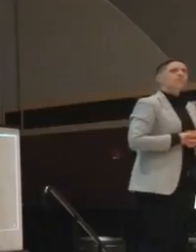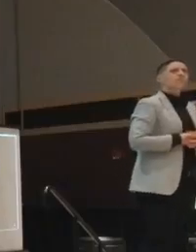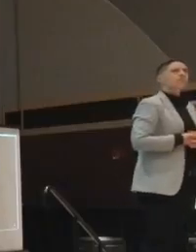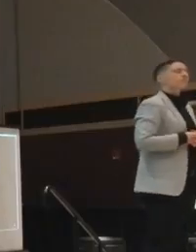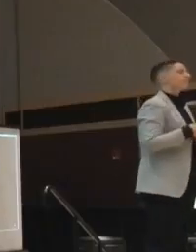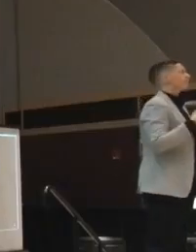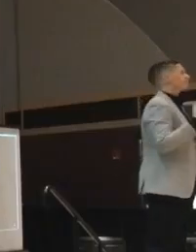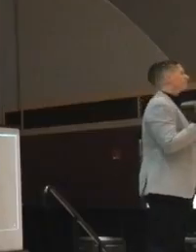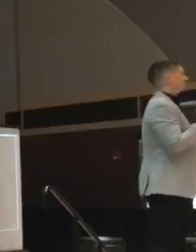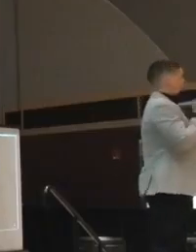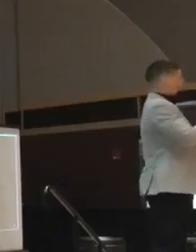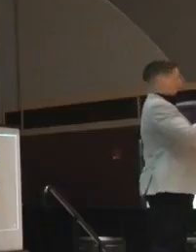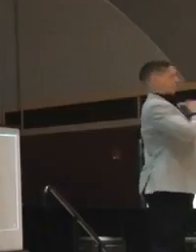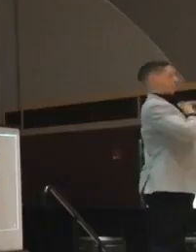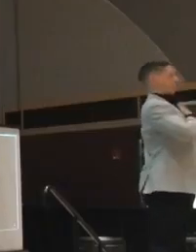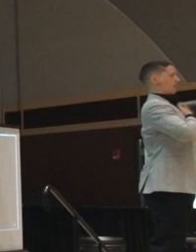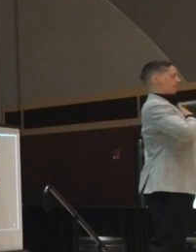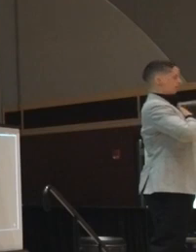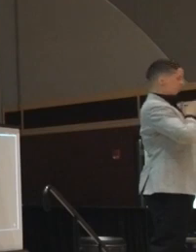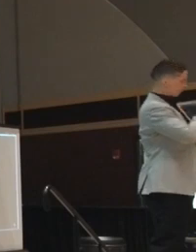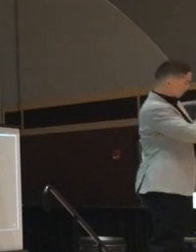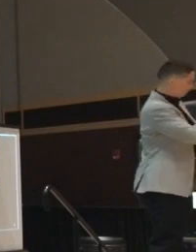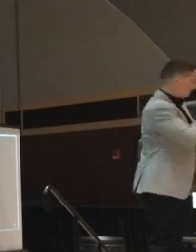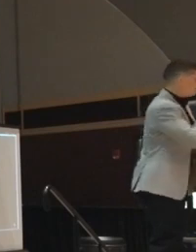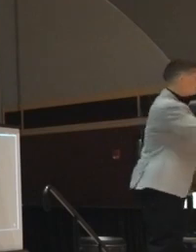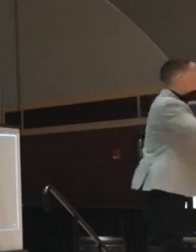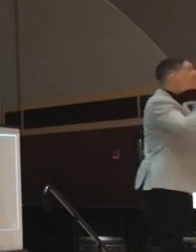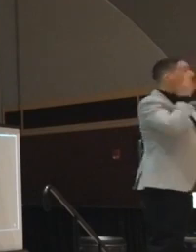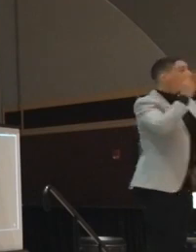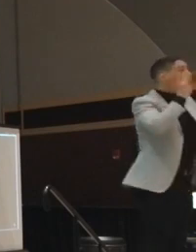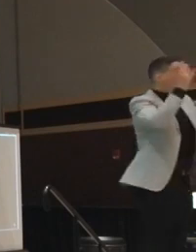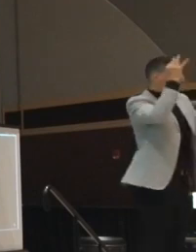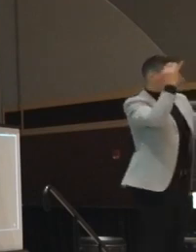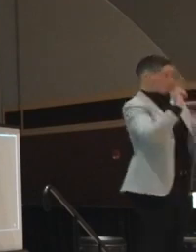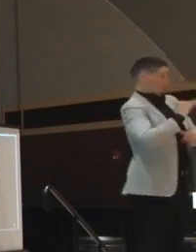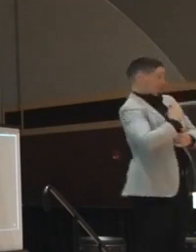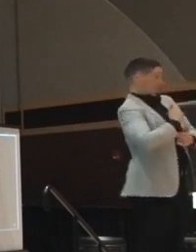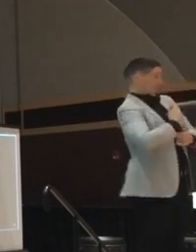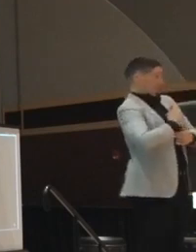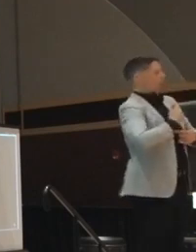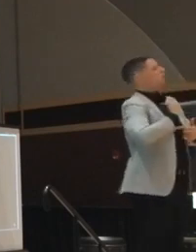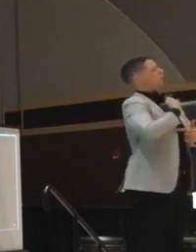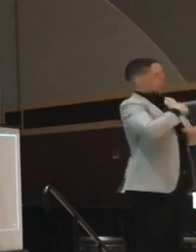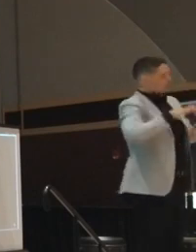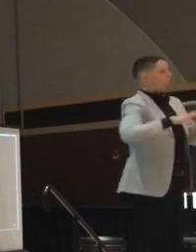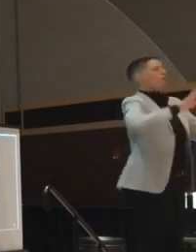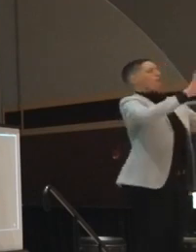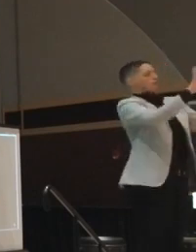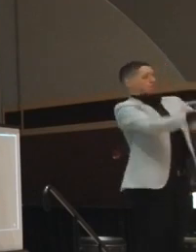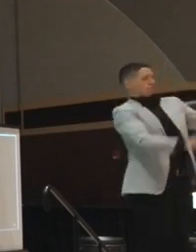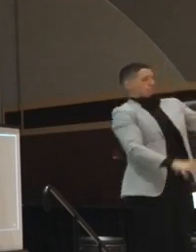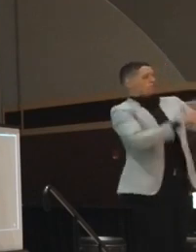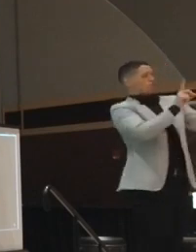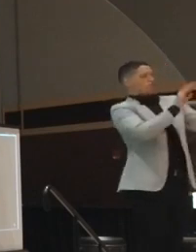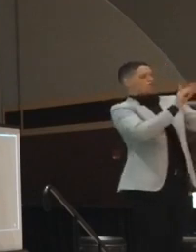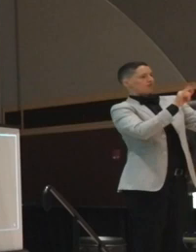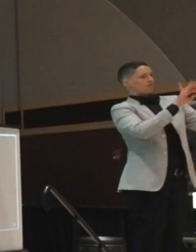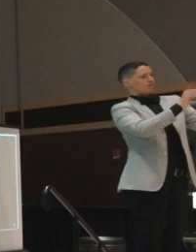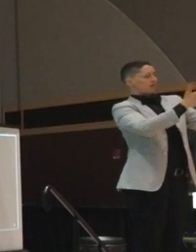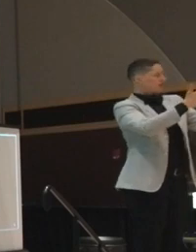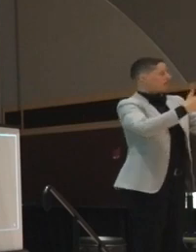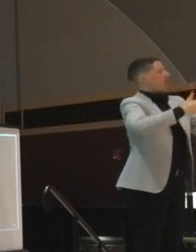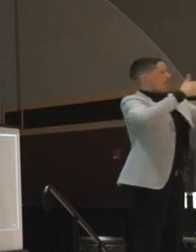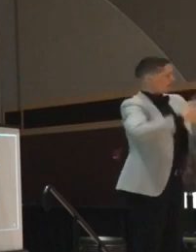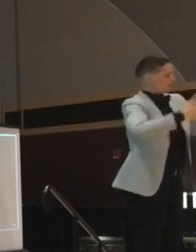back into my industry. The visual thinkers like me do all the drafting, do the whole entire plant layout.